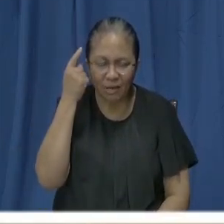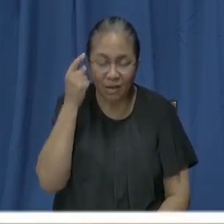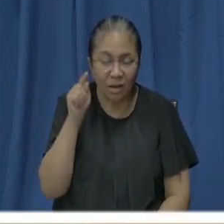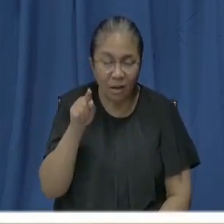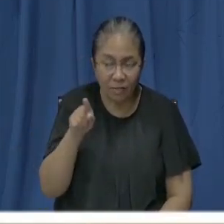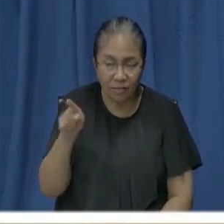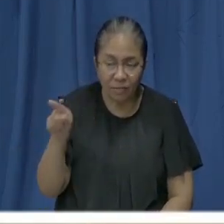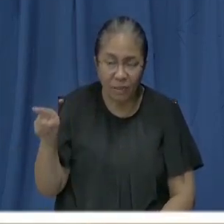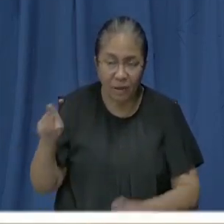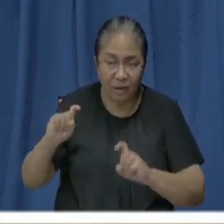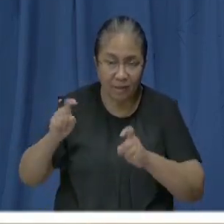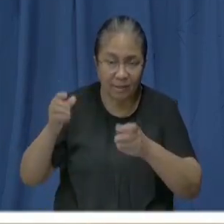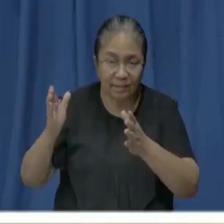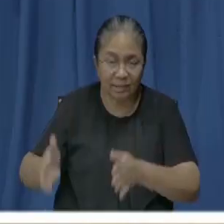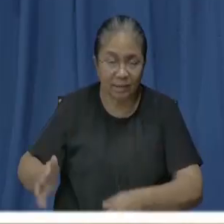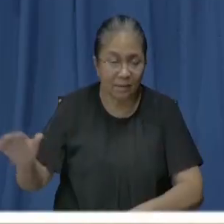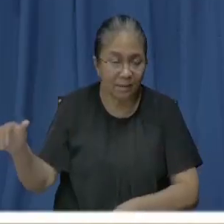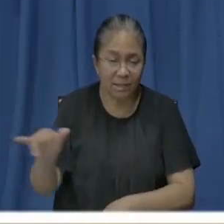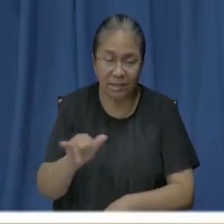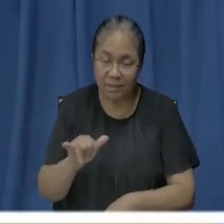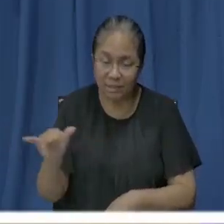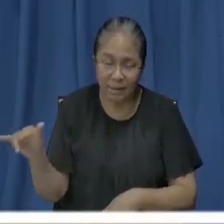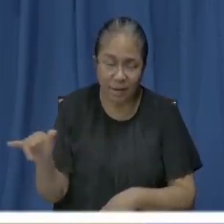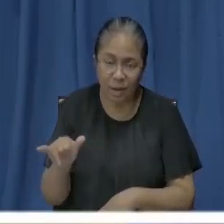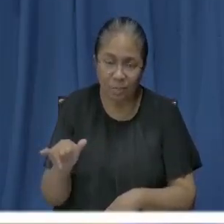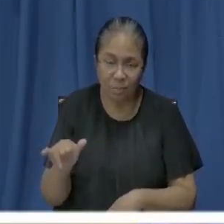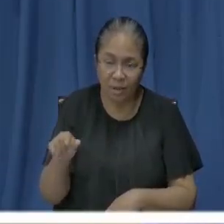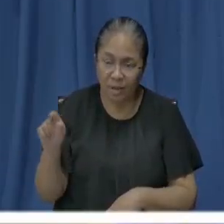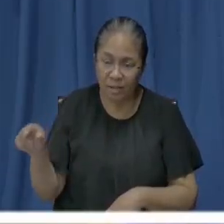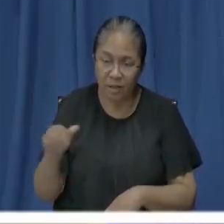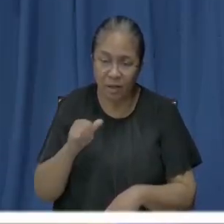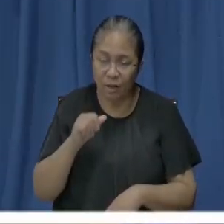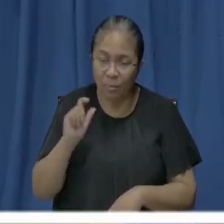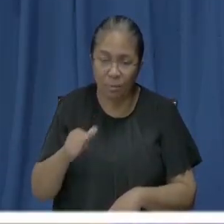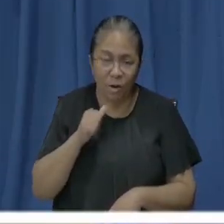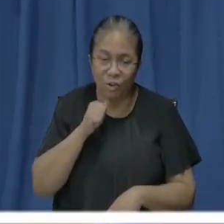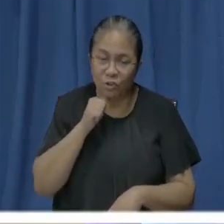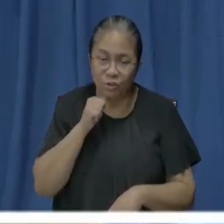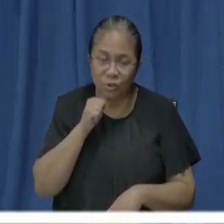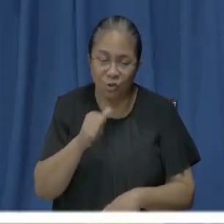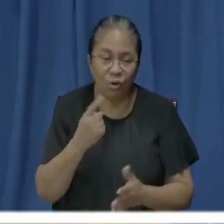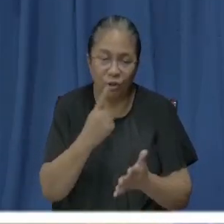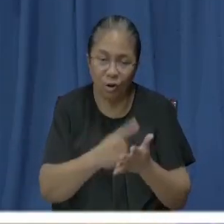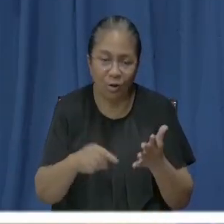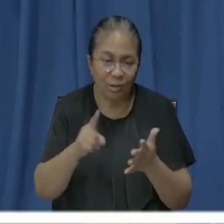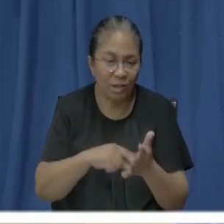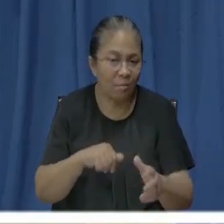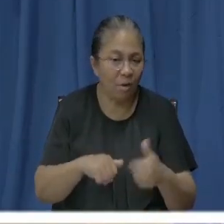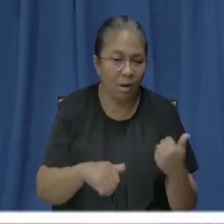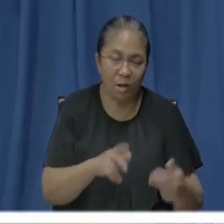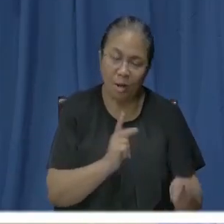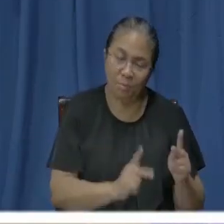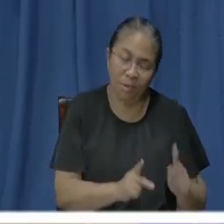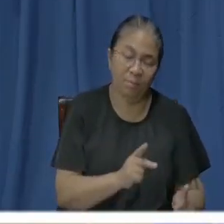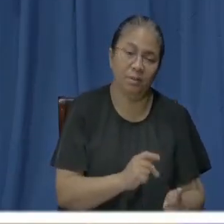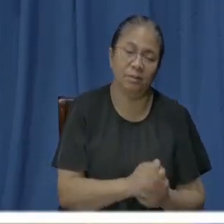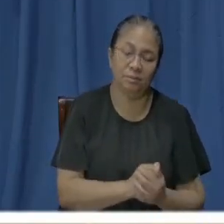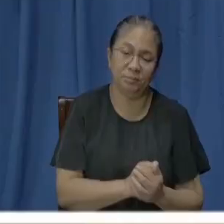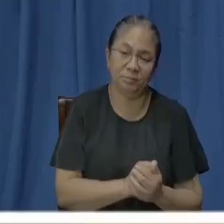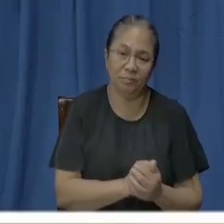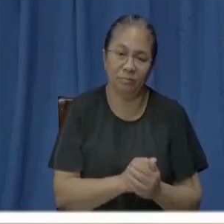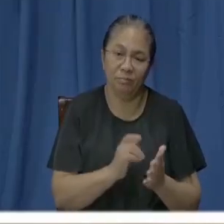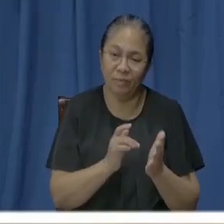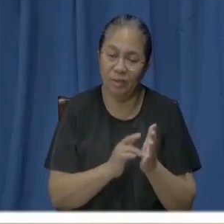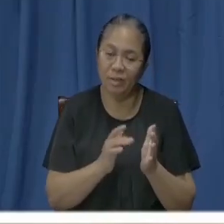in sin and therefore should not be throwing a stone at anybody else. Somehow he does that